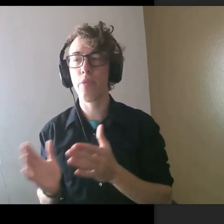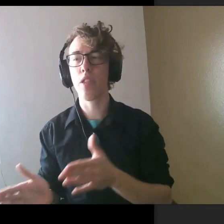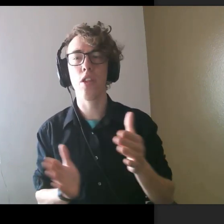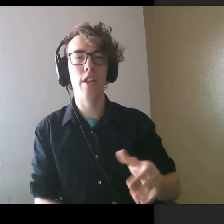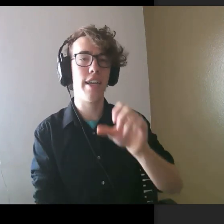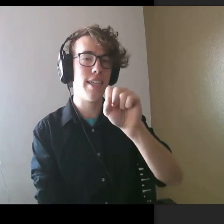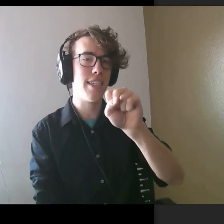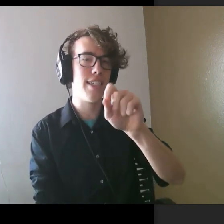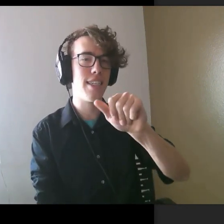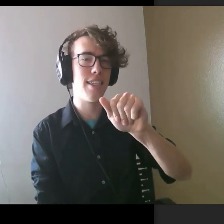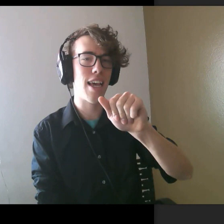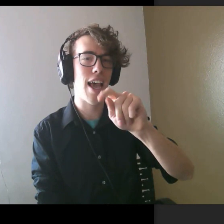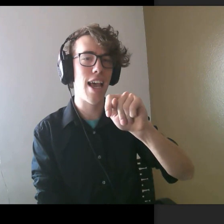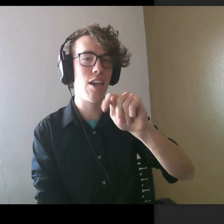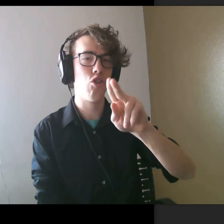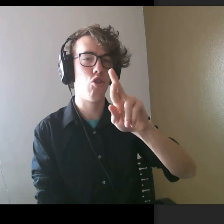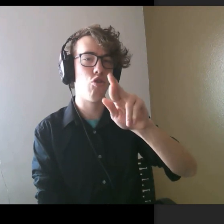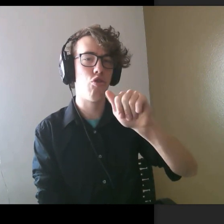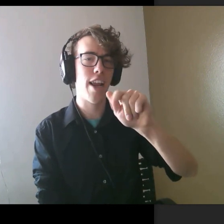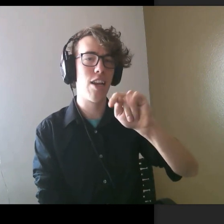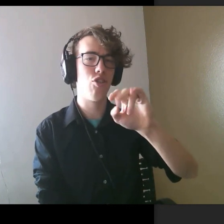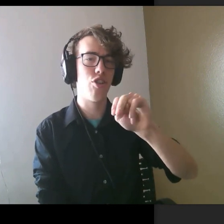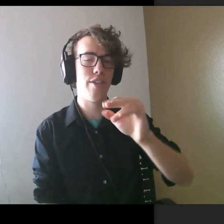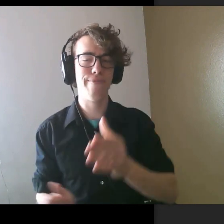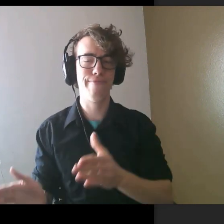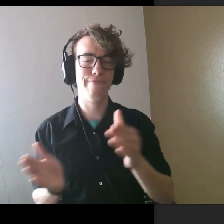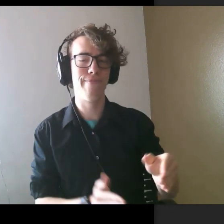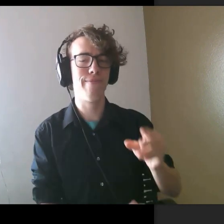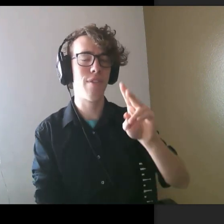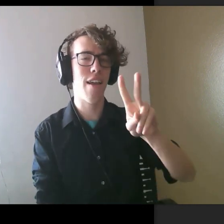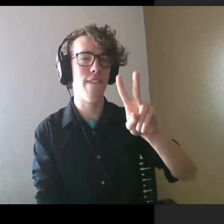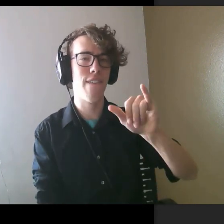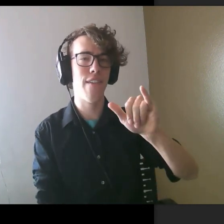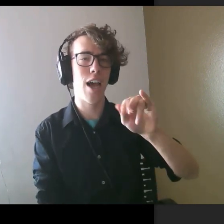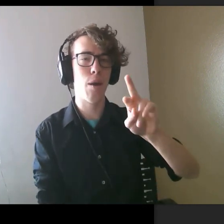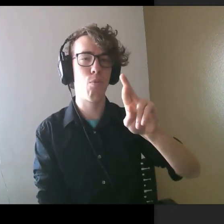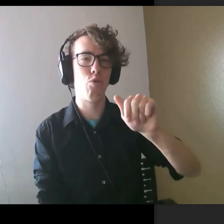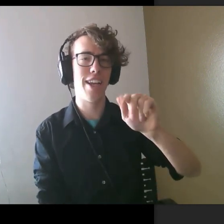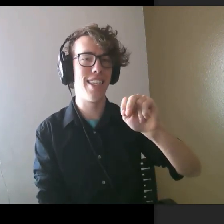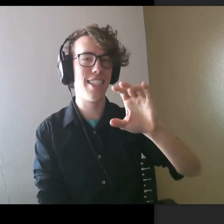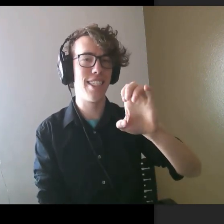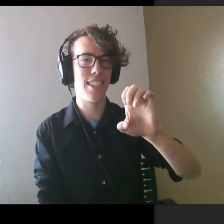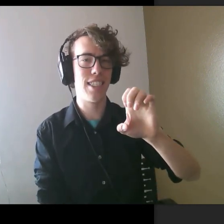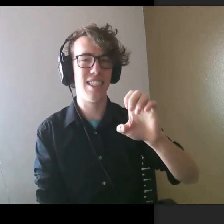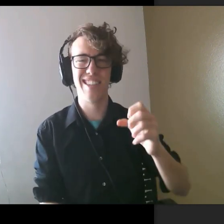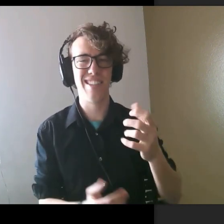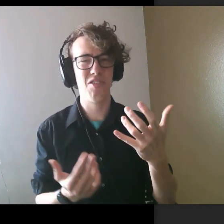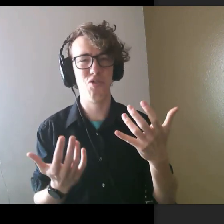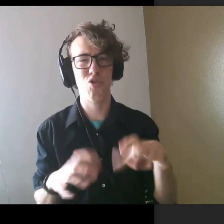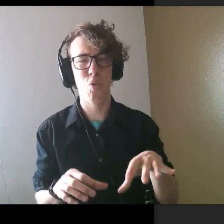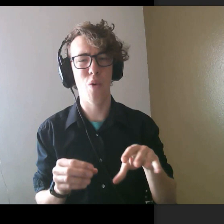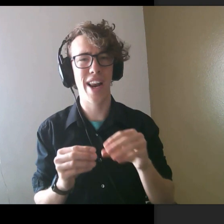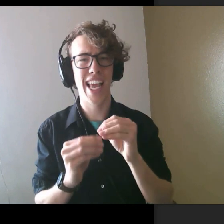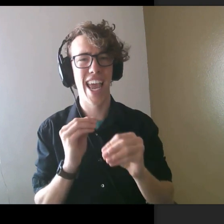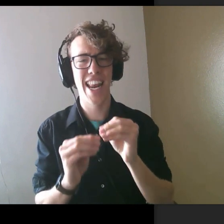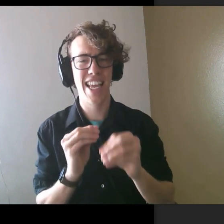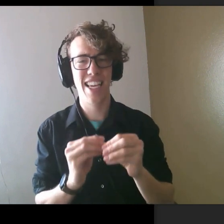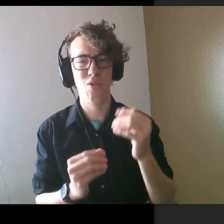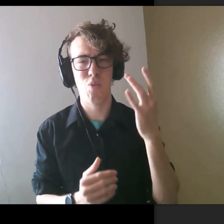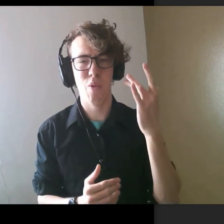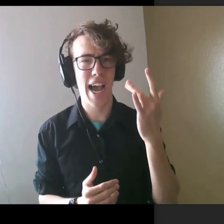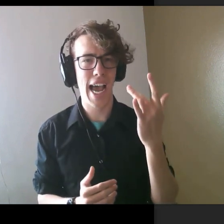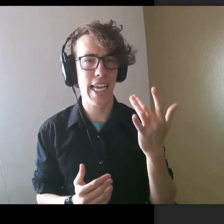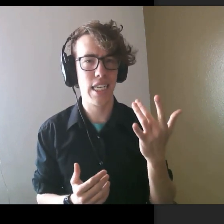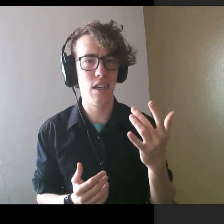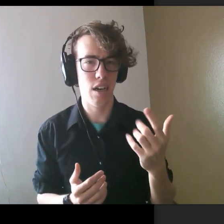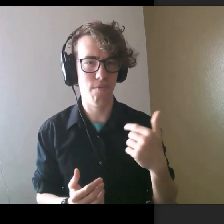vibrance because I'm going to turn my image into a black and white in a second. You don't have to. I'm just going to show you how to.